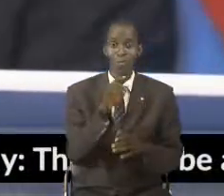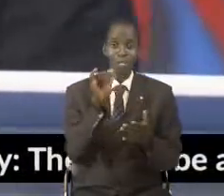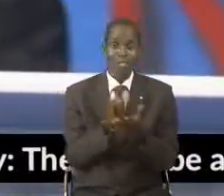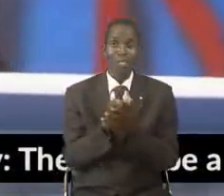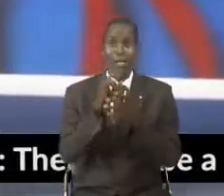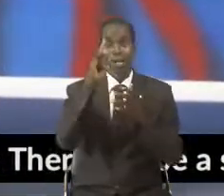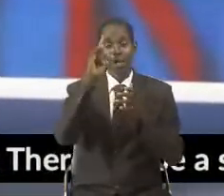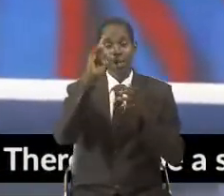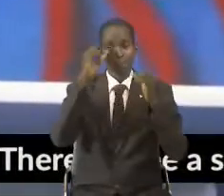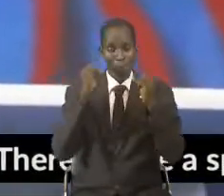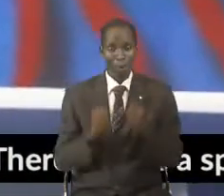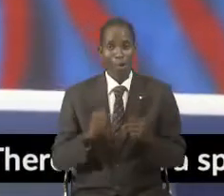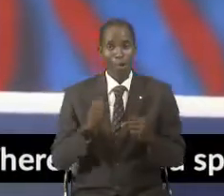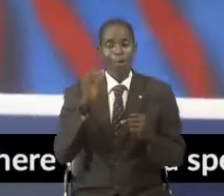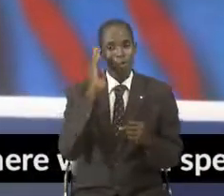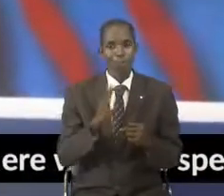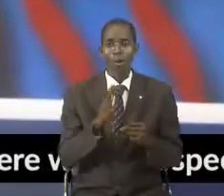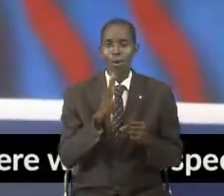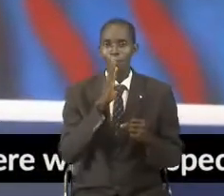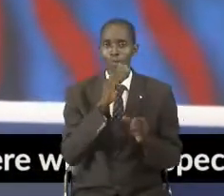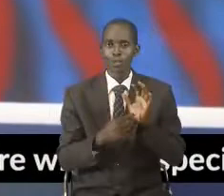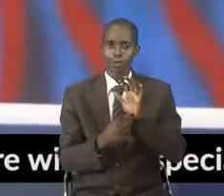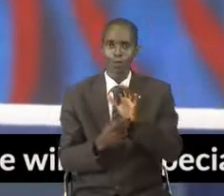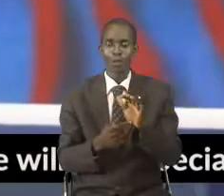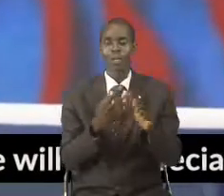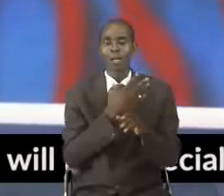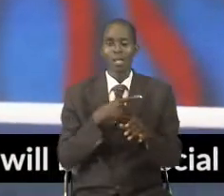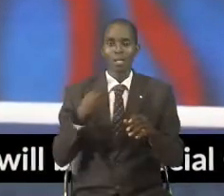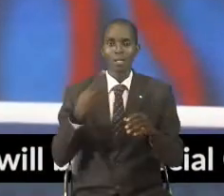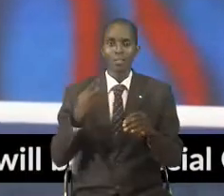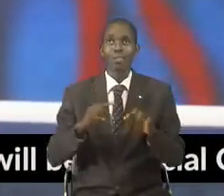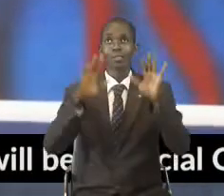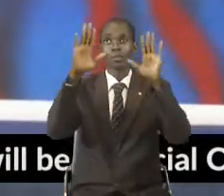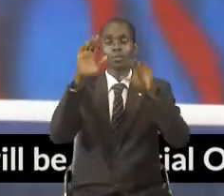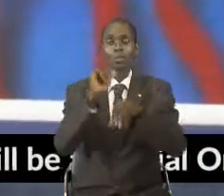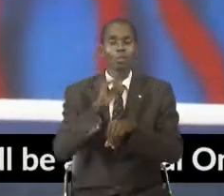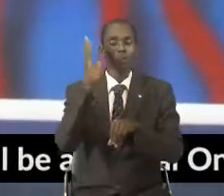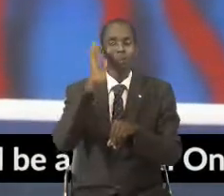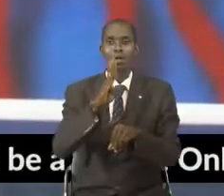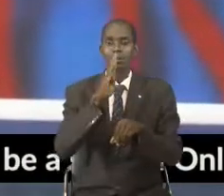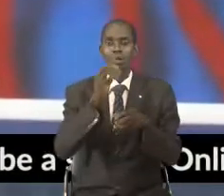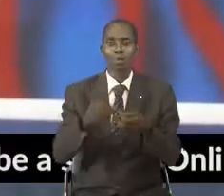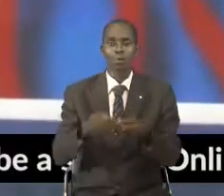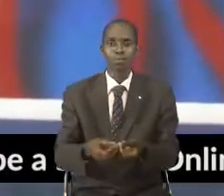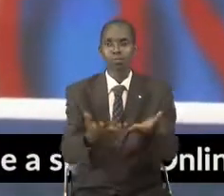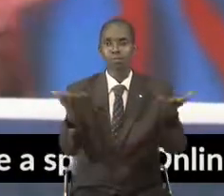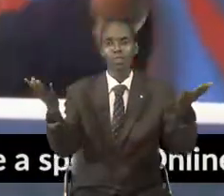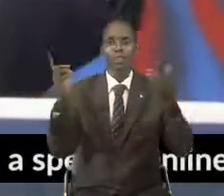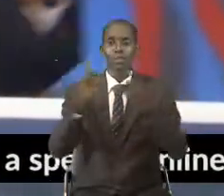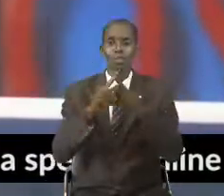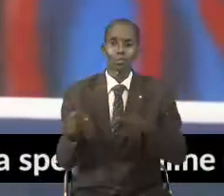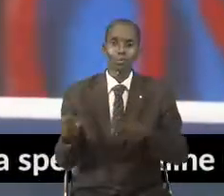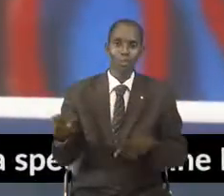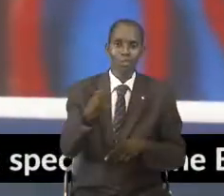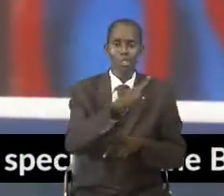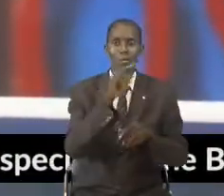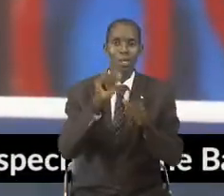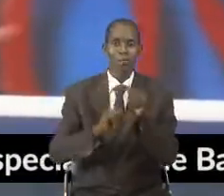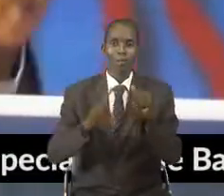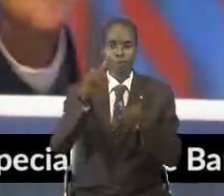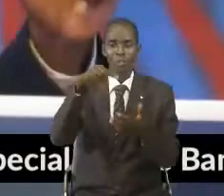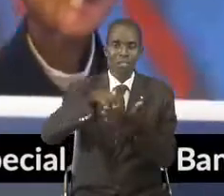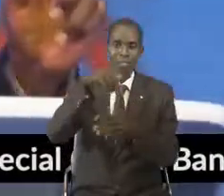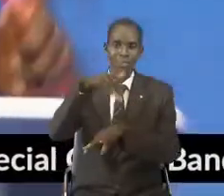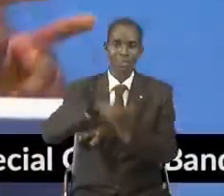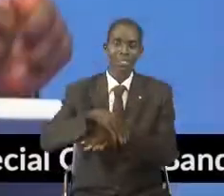them, that power will be manifested. The miracle will be distributed to